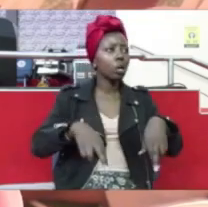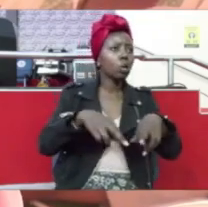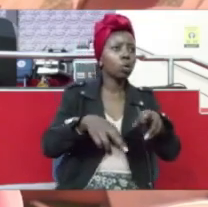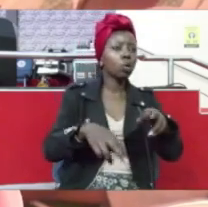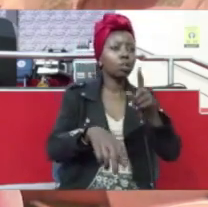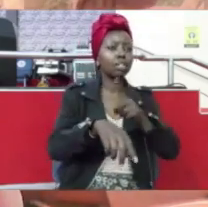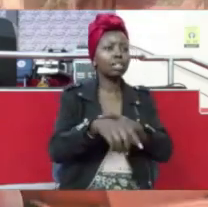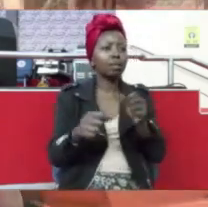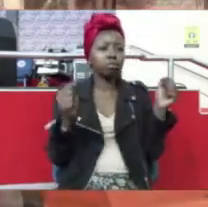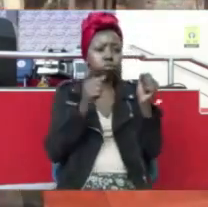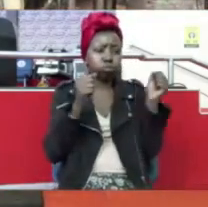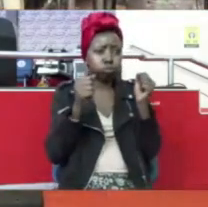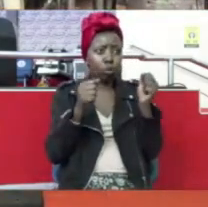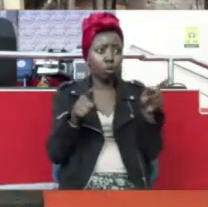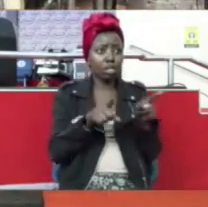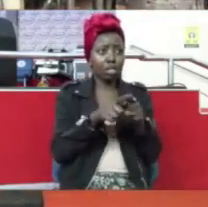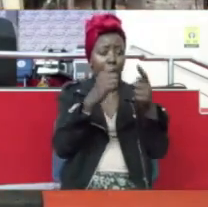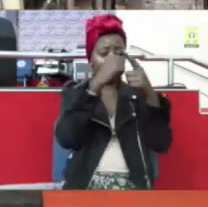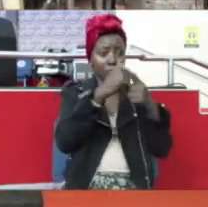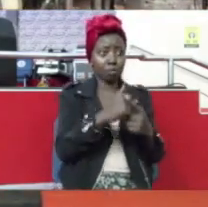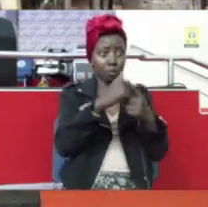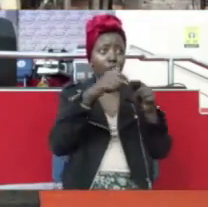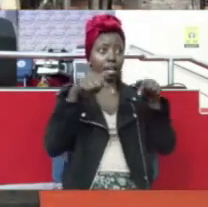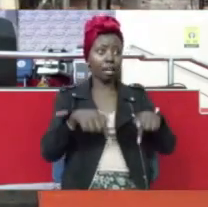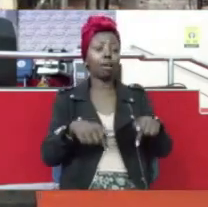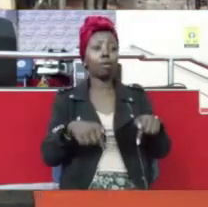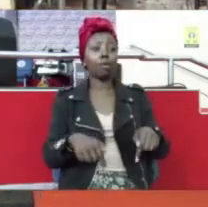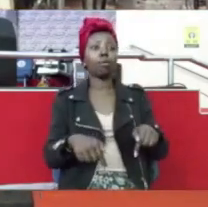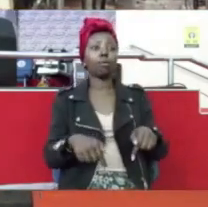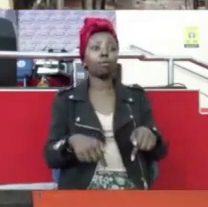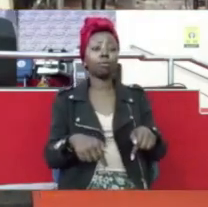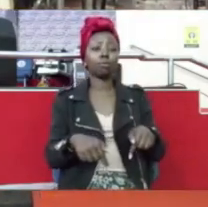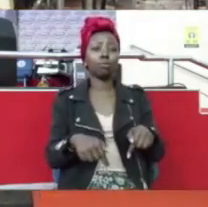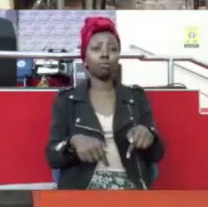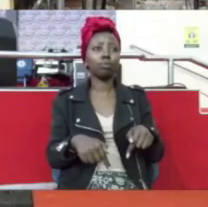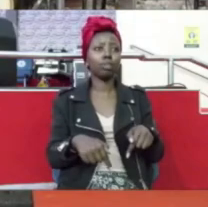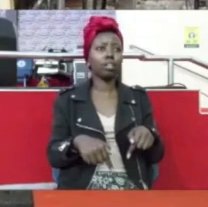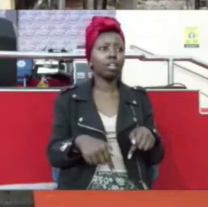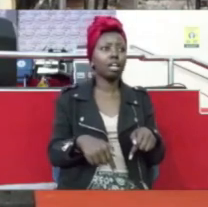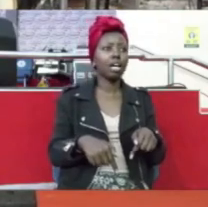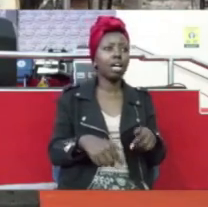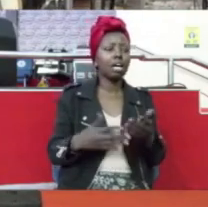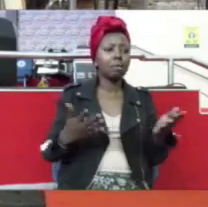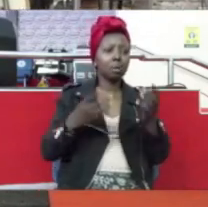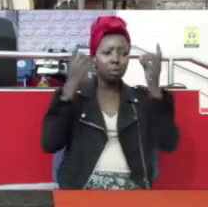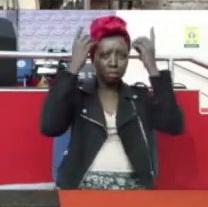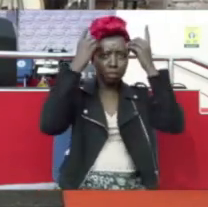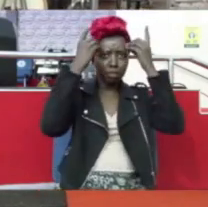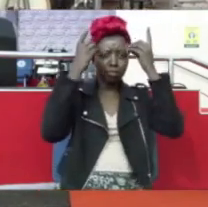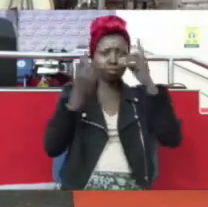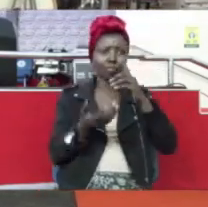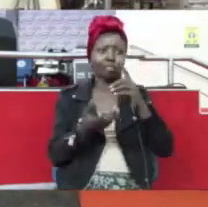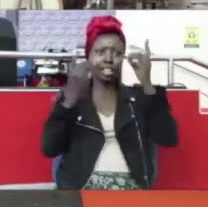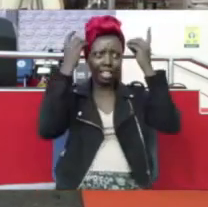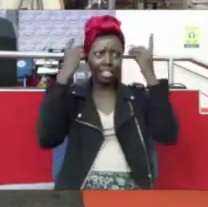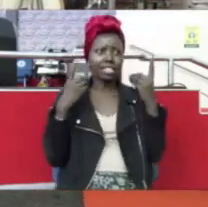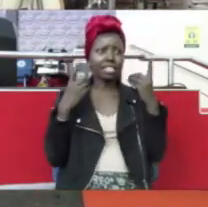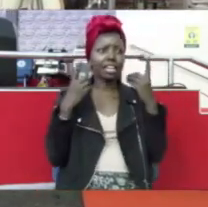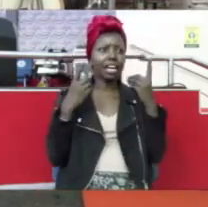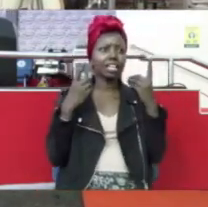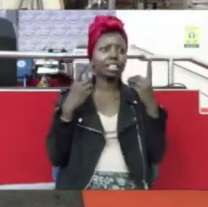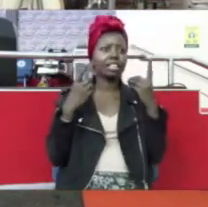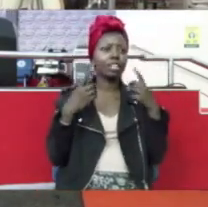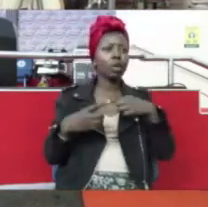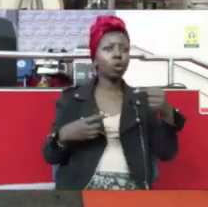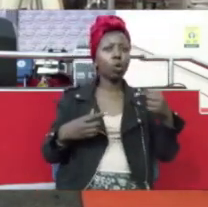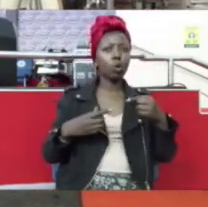of July, kama utatembea kwenye mitaa katika wakati wa baridi, and you decided to walk out with something that ladies call spaghetti